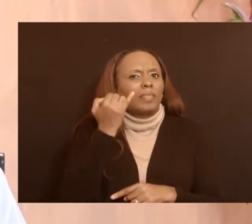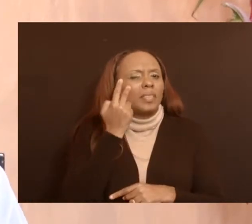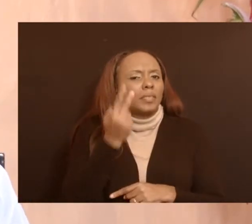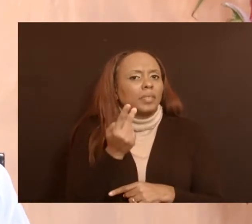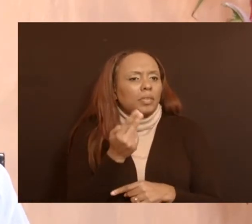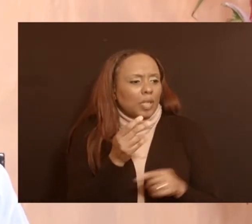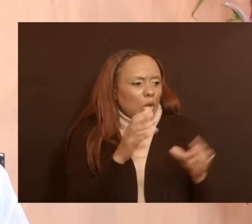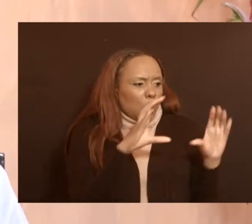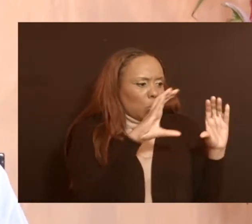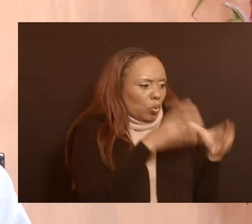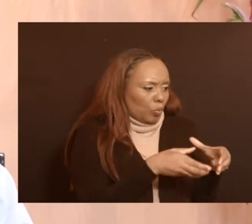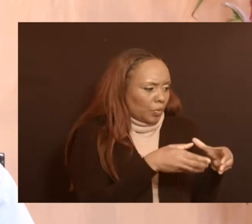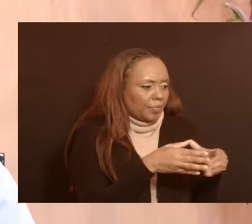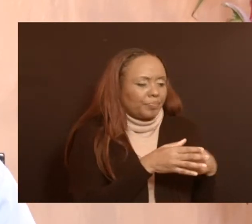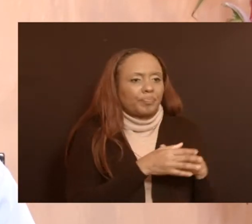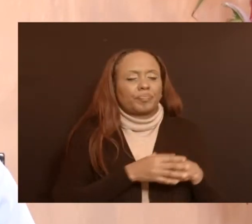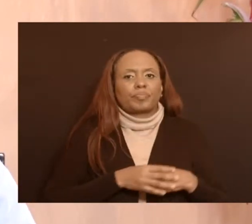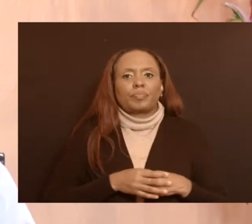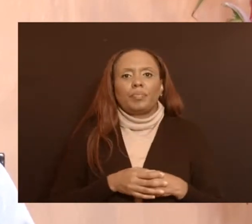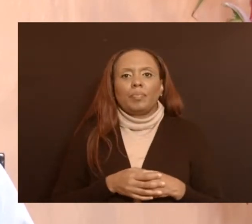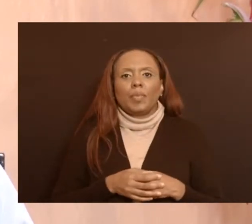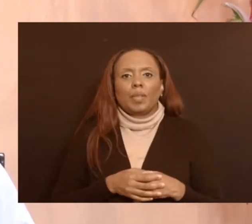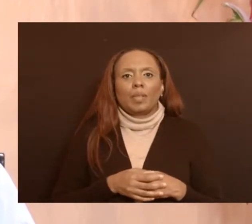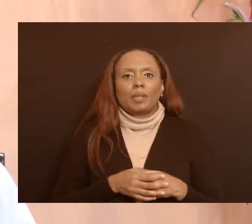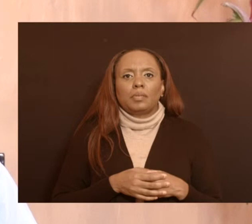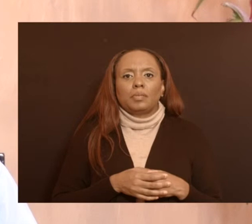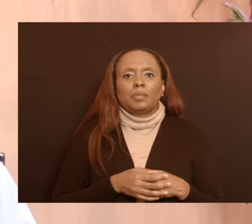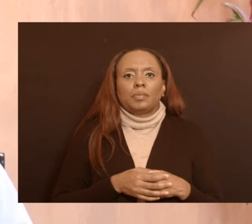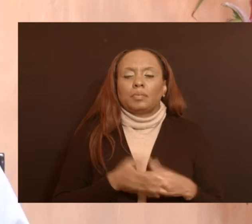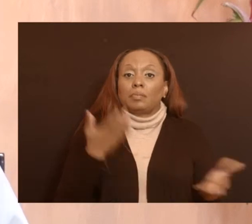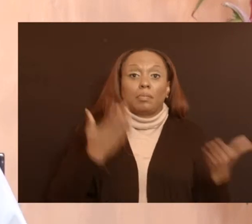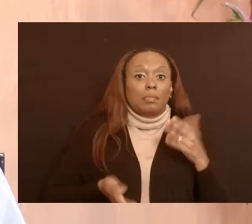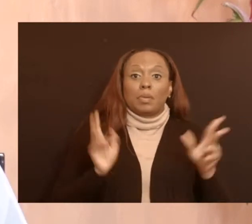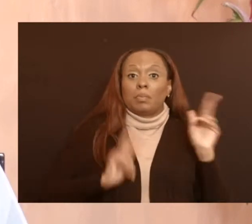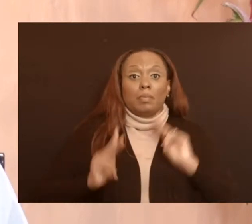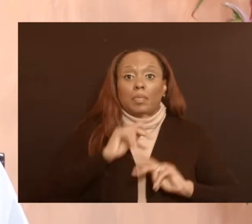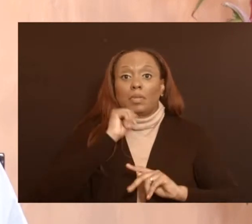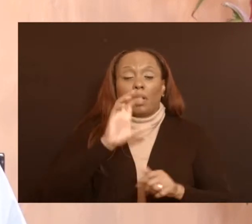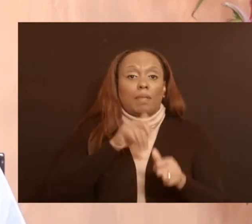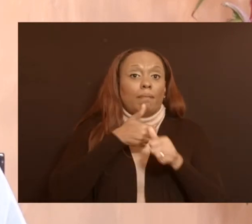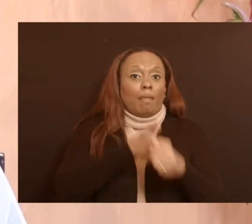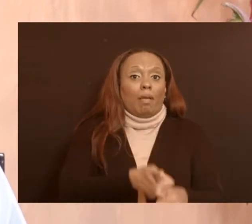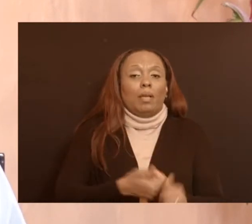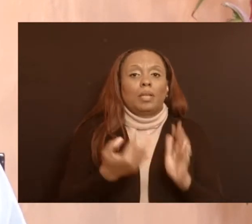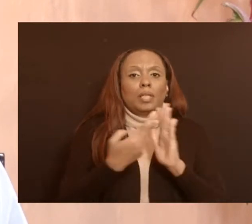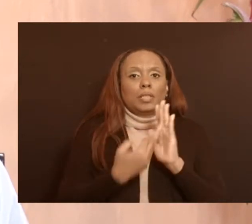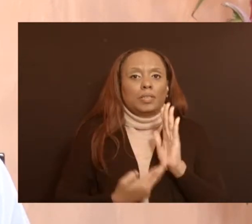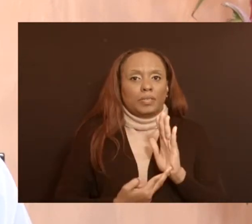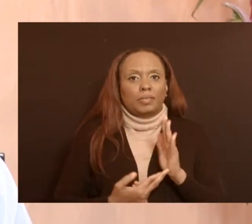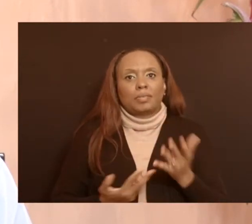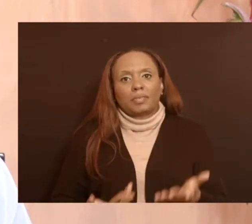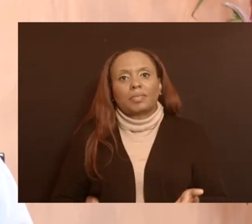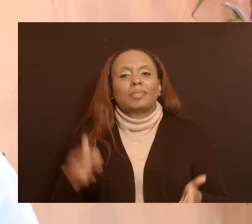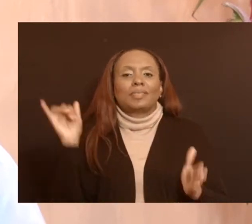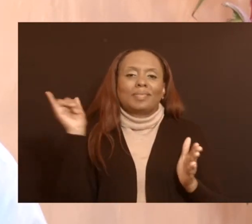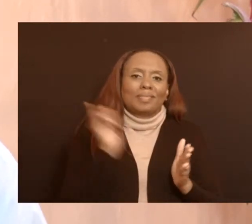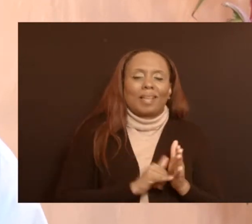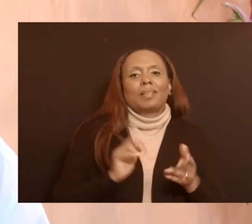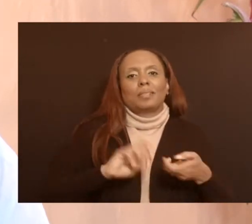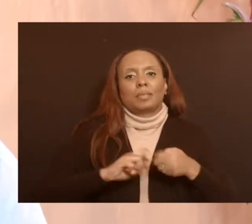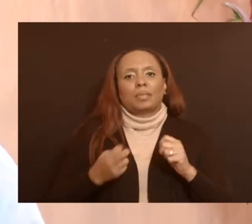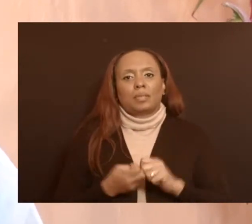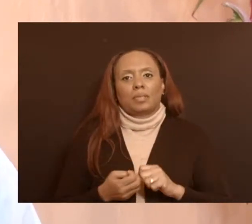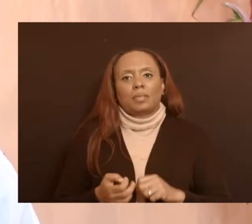obviously there have been persons who might not have been obviously not following protocols, hence the cluster, then that is a concern.